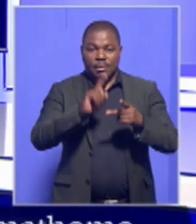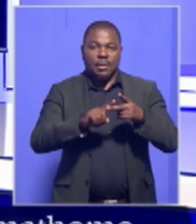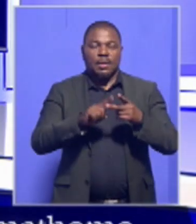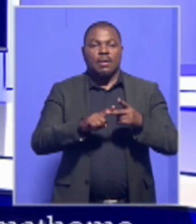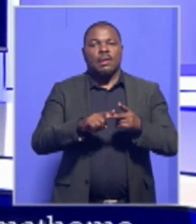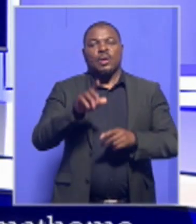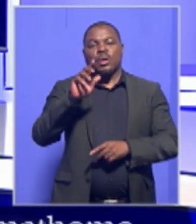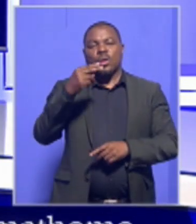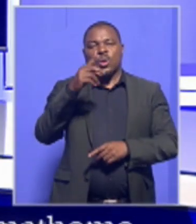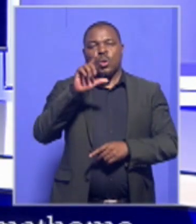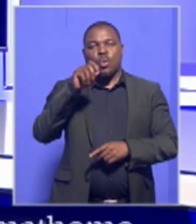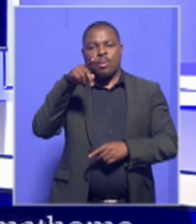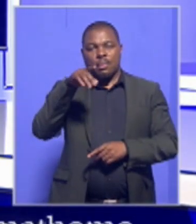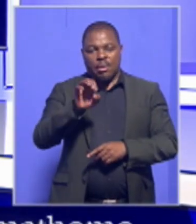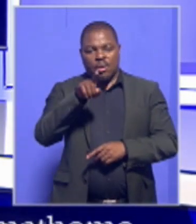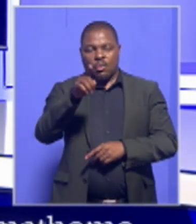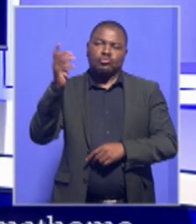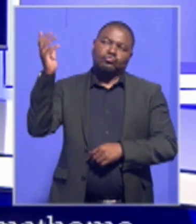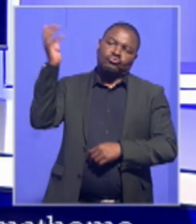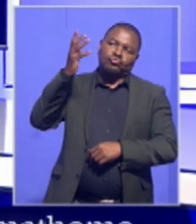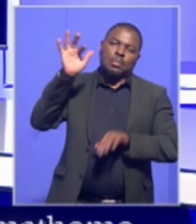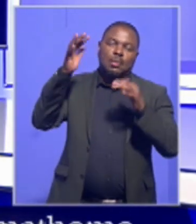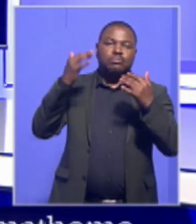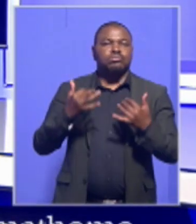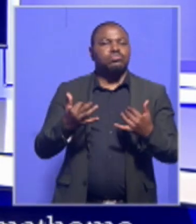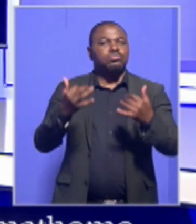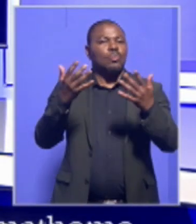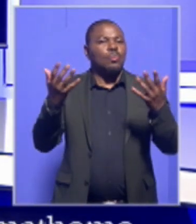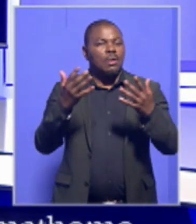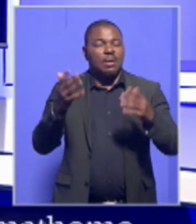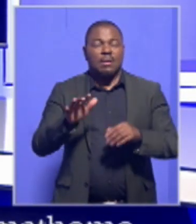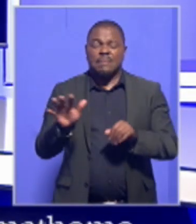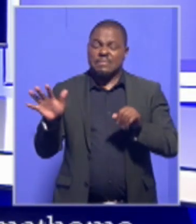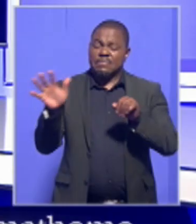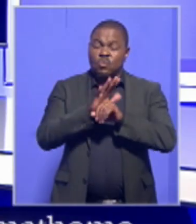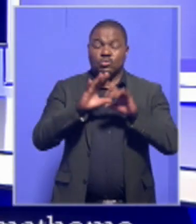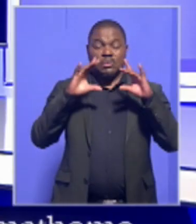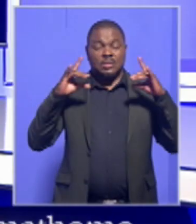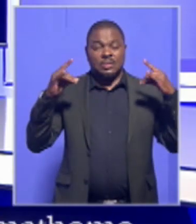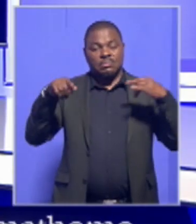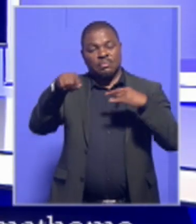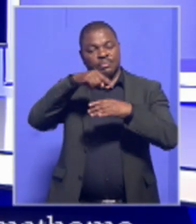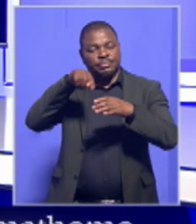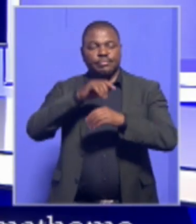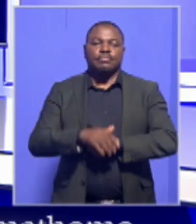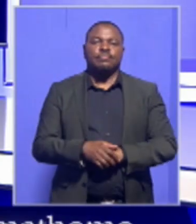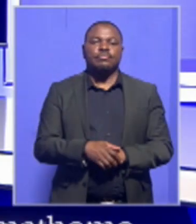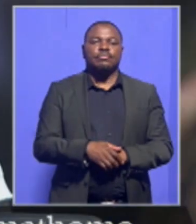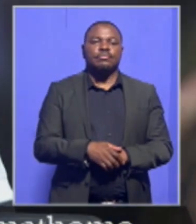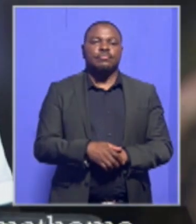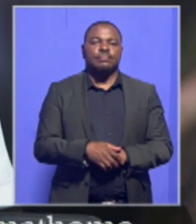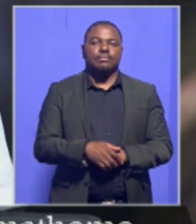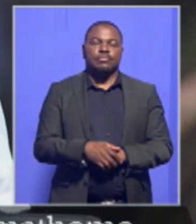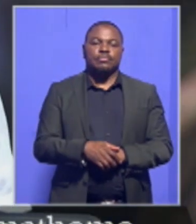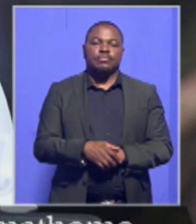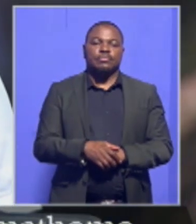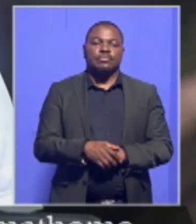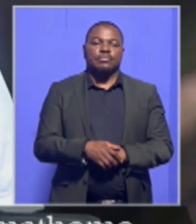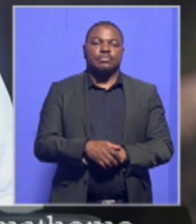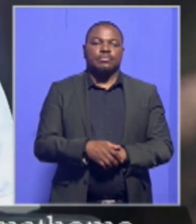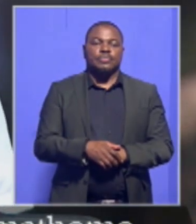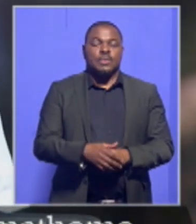John Hlophe ba boledišanego le mašaba lepatlelong leo le bego le tletše. It's time for